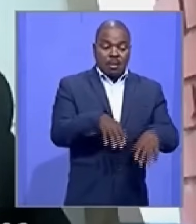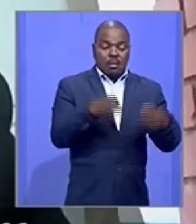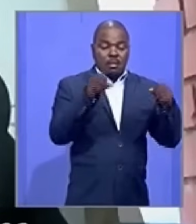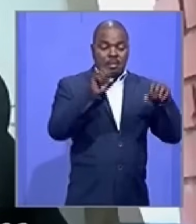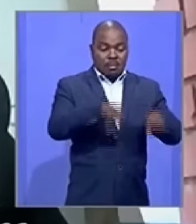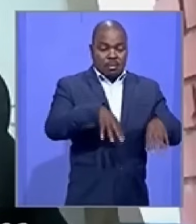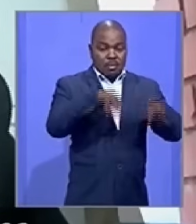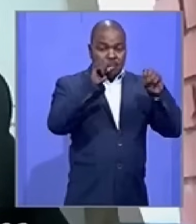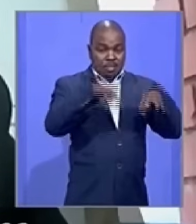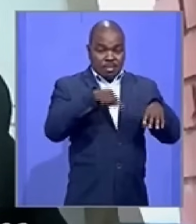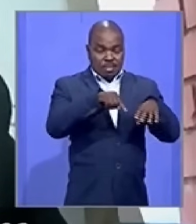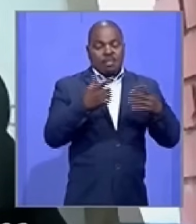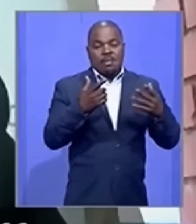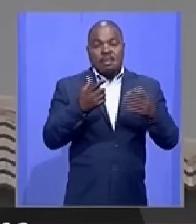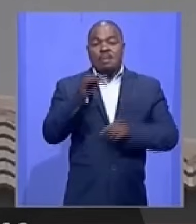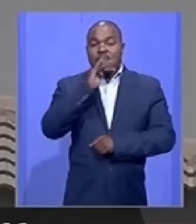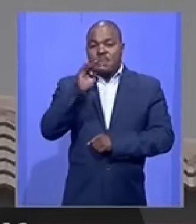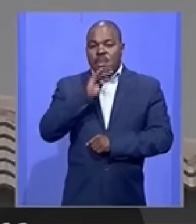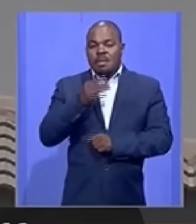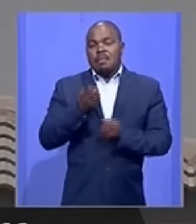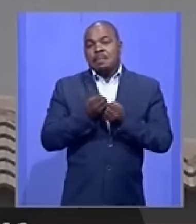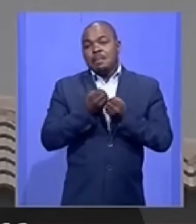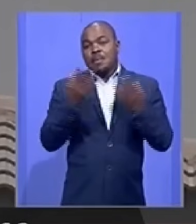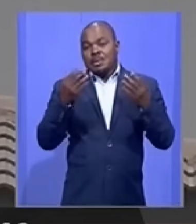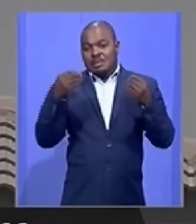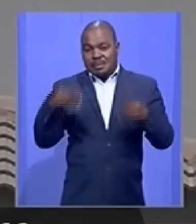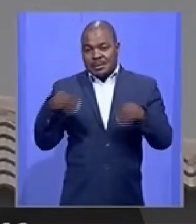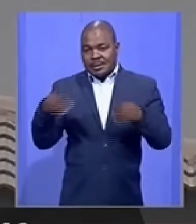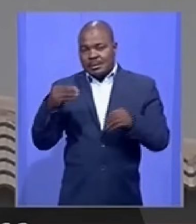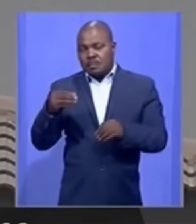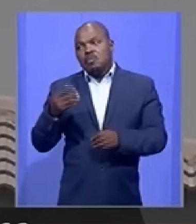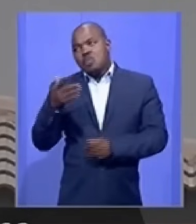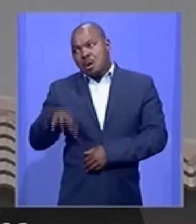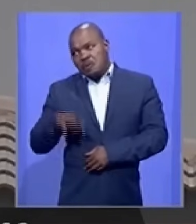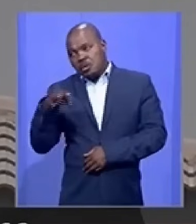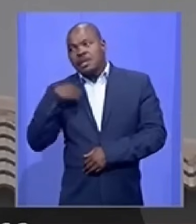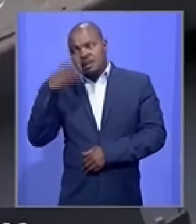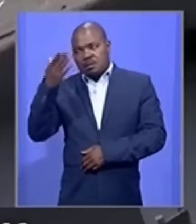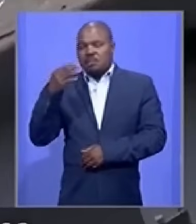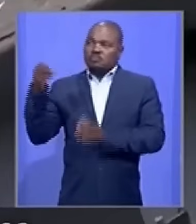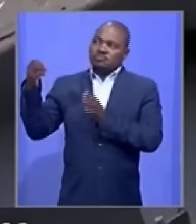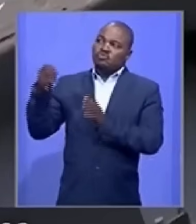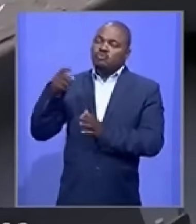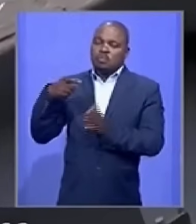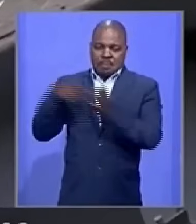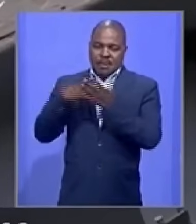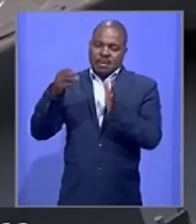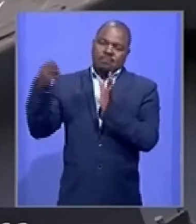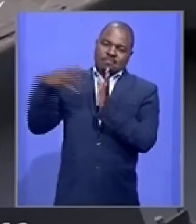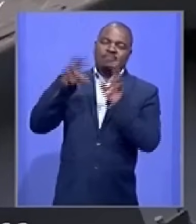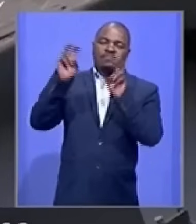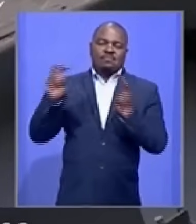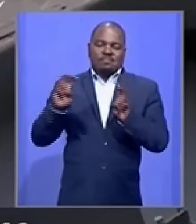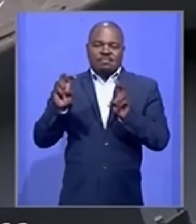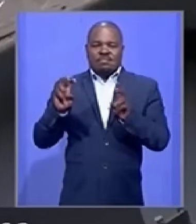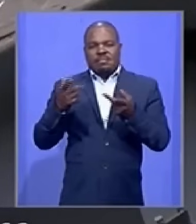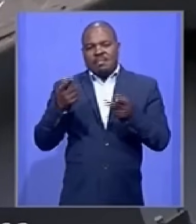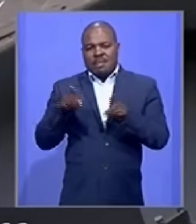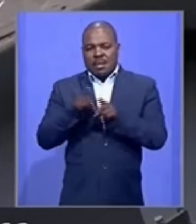shedding, most businesses that could afford went for alternative sources of energy. We've seen